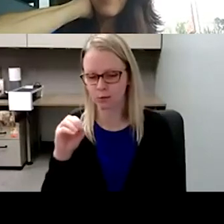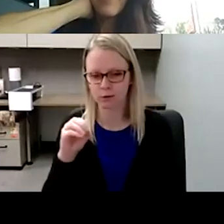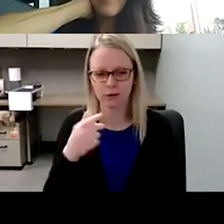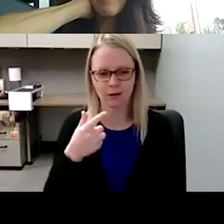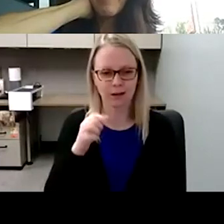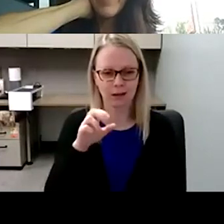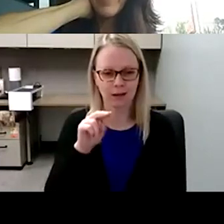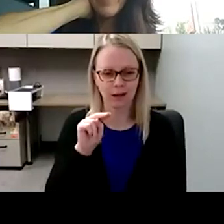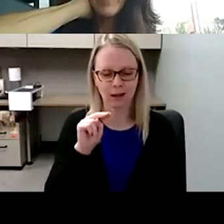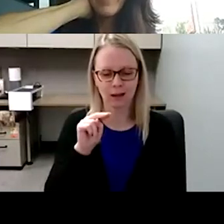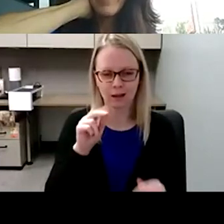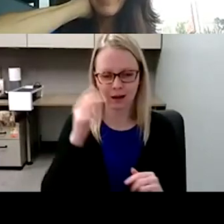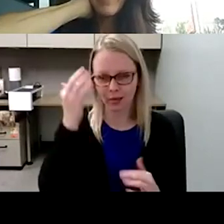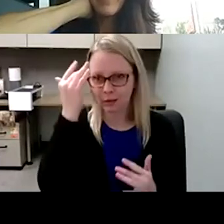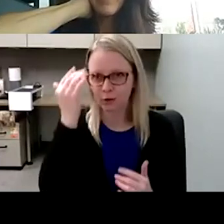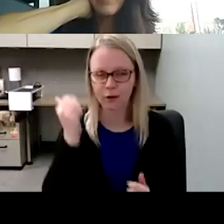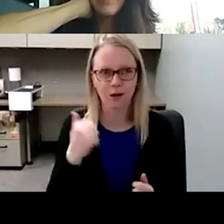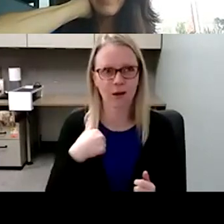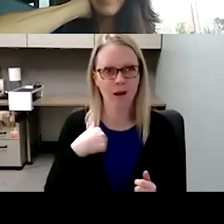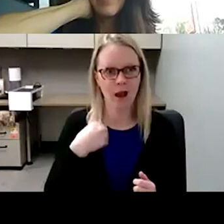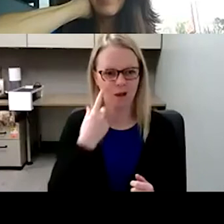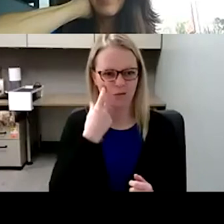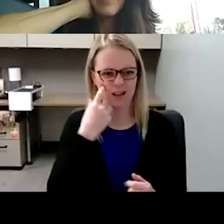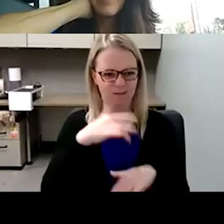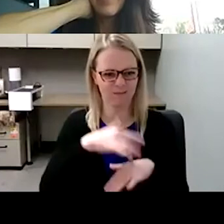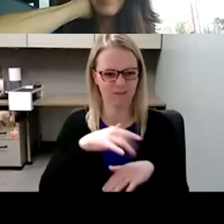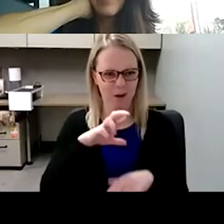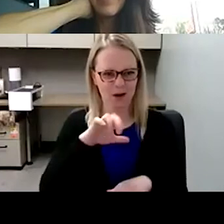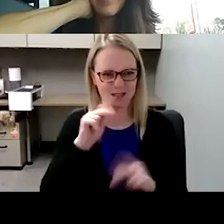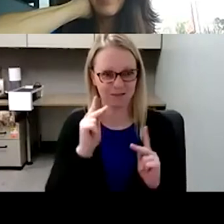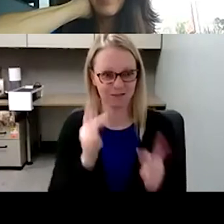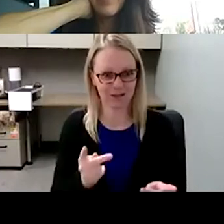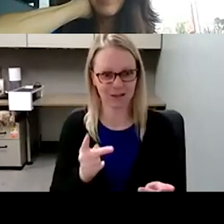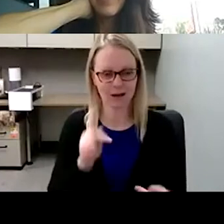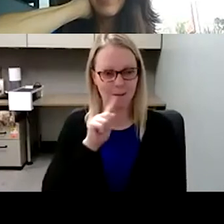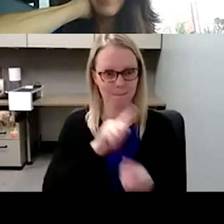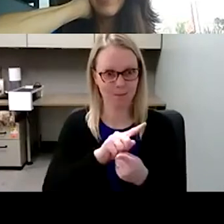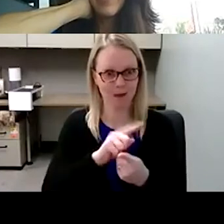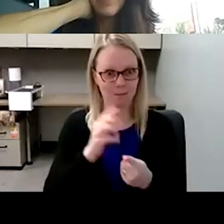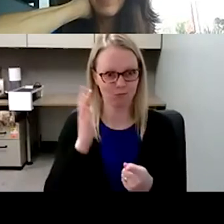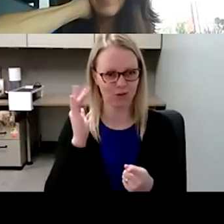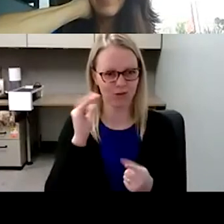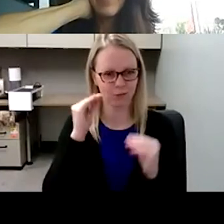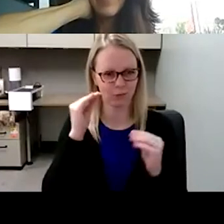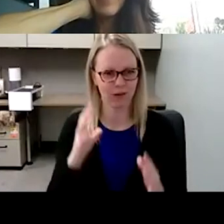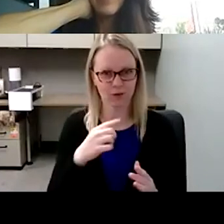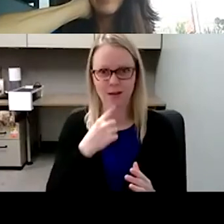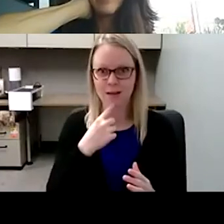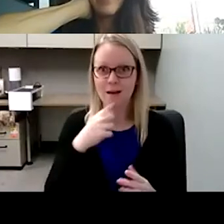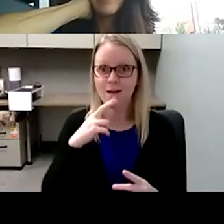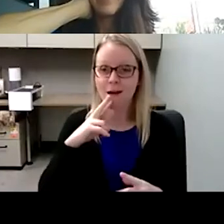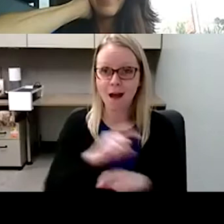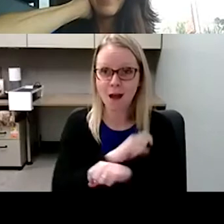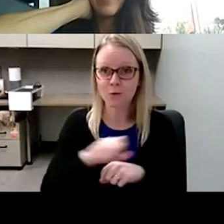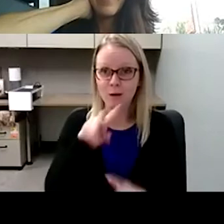when I visited RIT recently, I met up with him. I told him, you know what? Surprisingly, there's actually real application on game theory. For